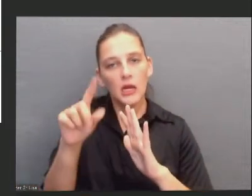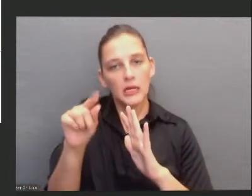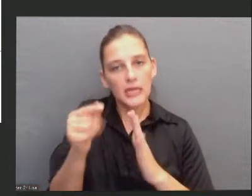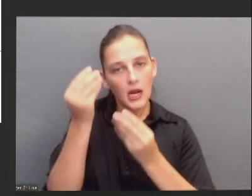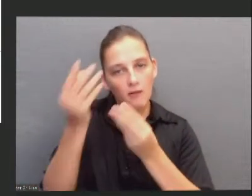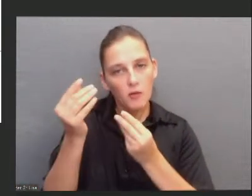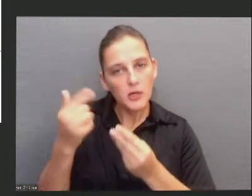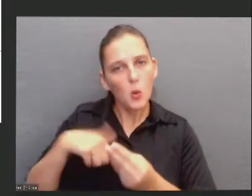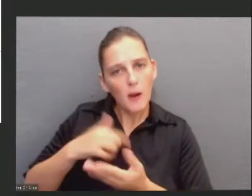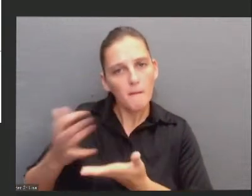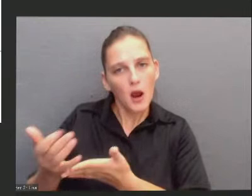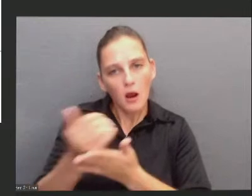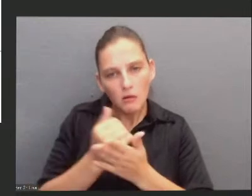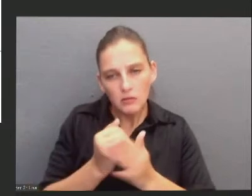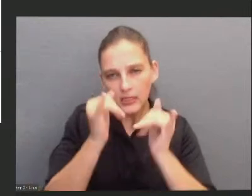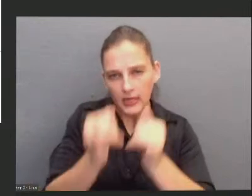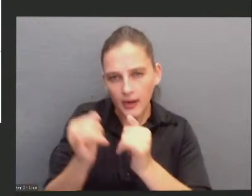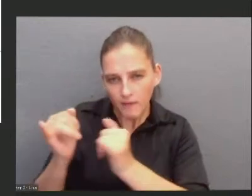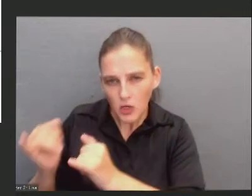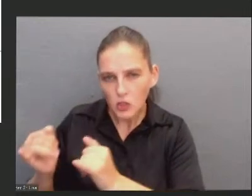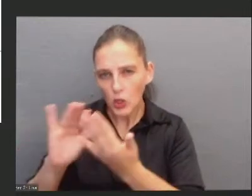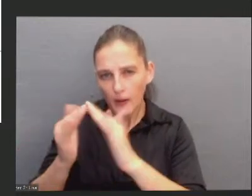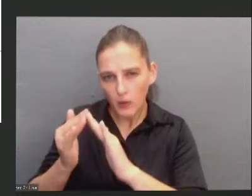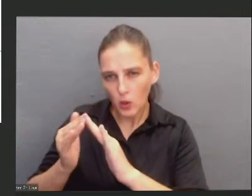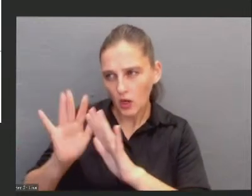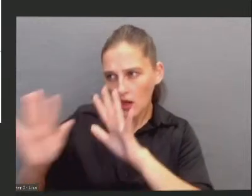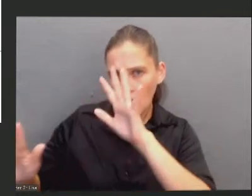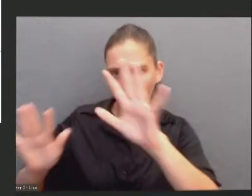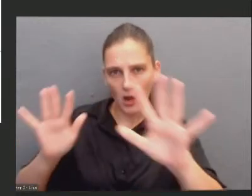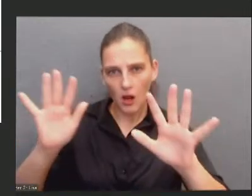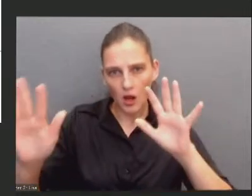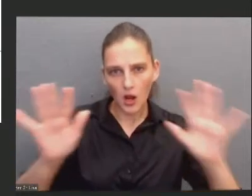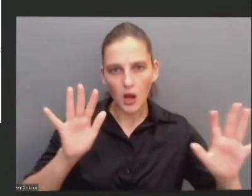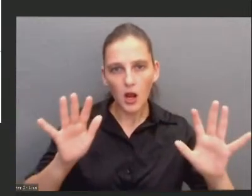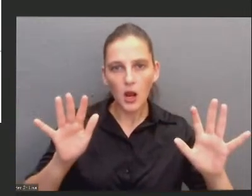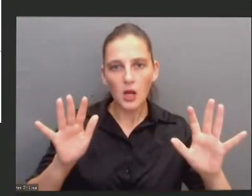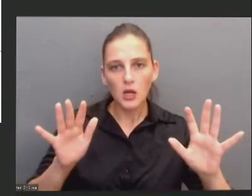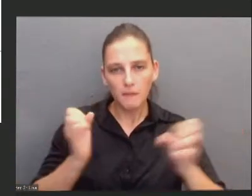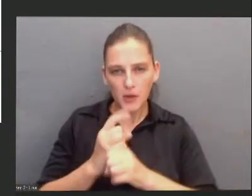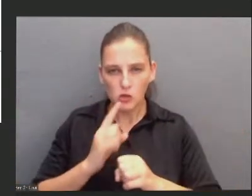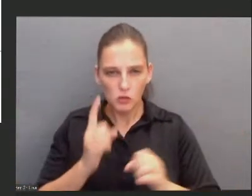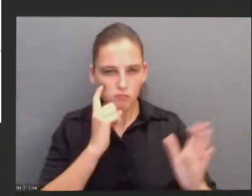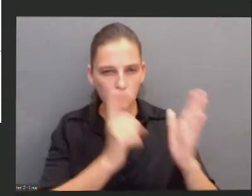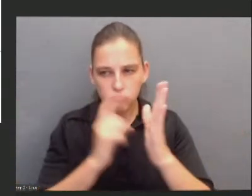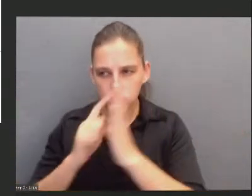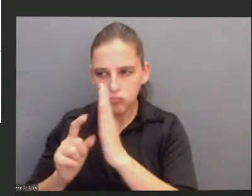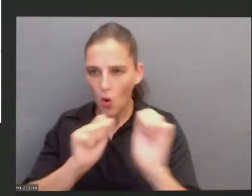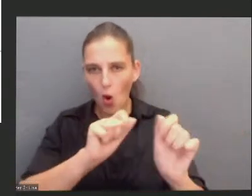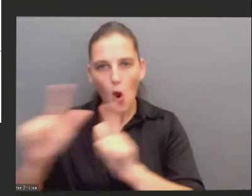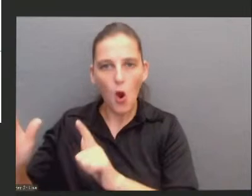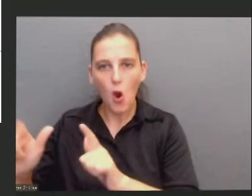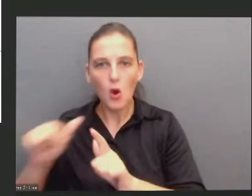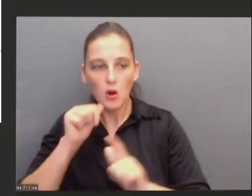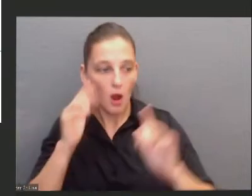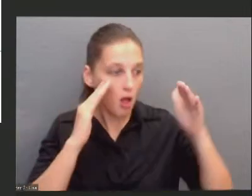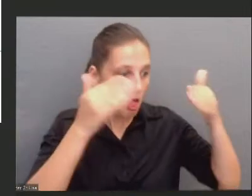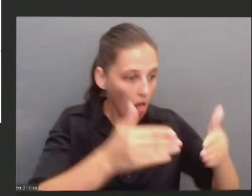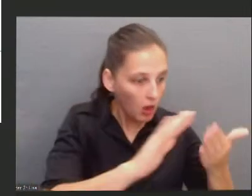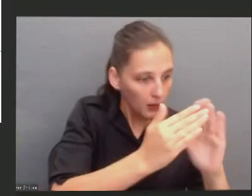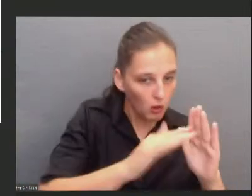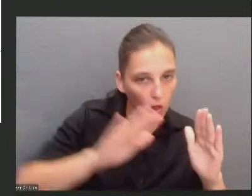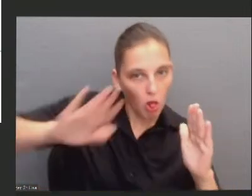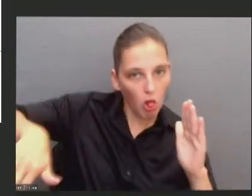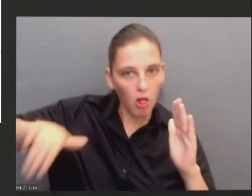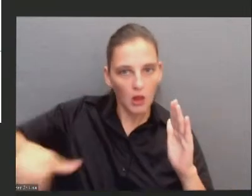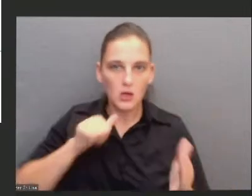can identify populations that often are invisible in our existing data. We also need better data